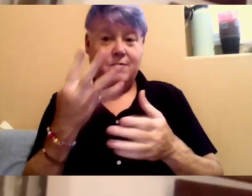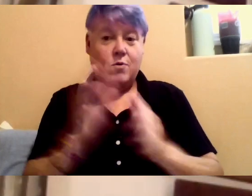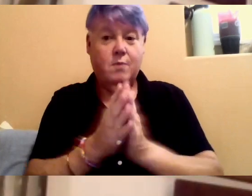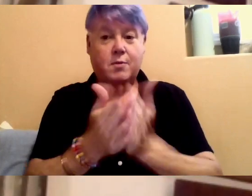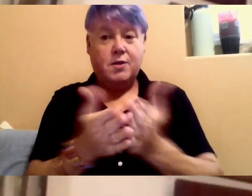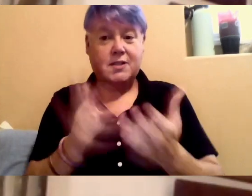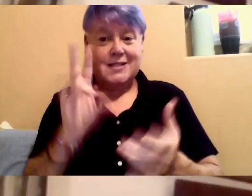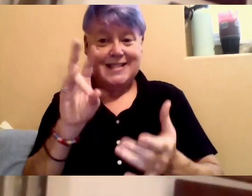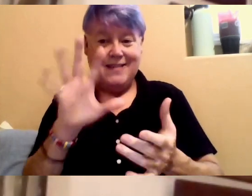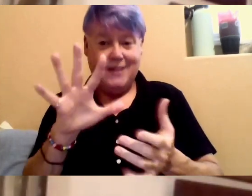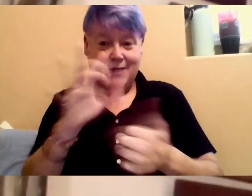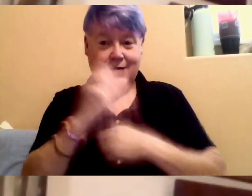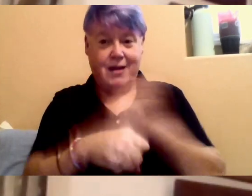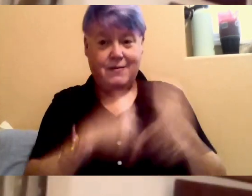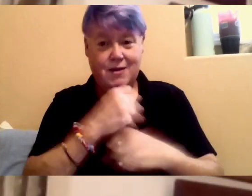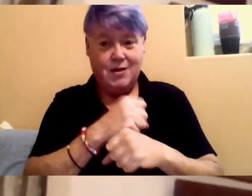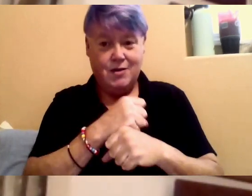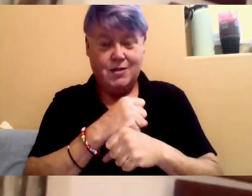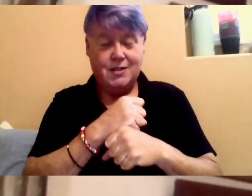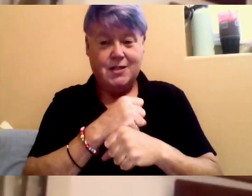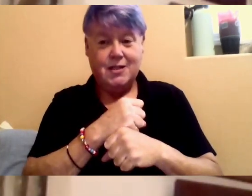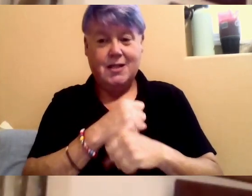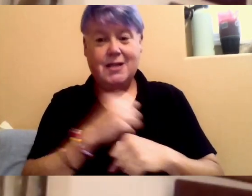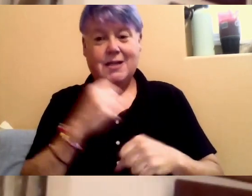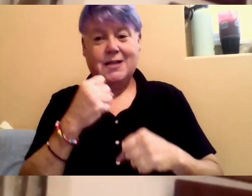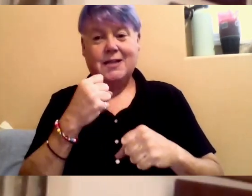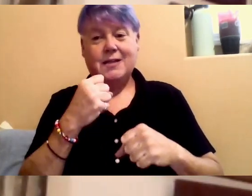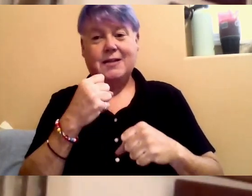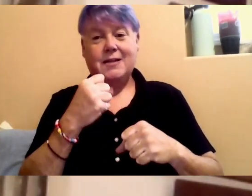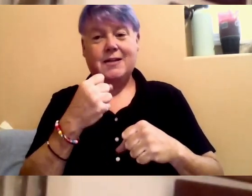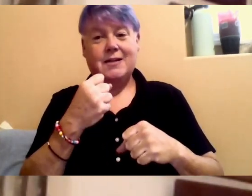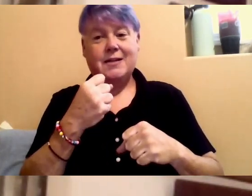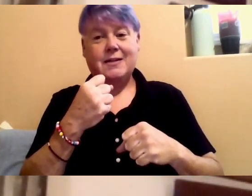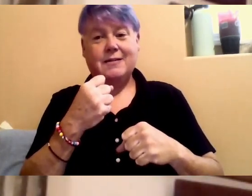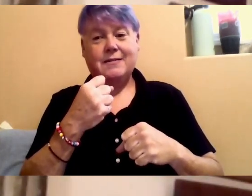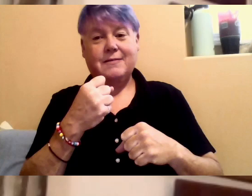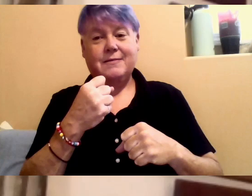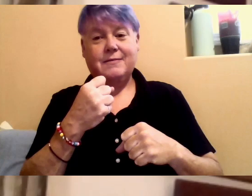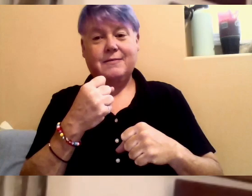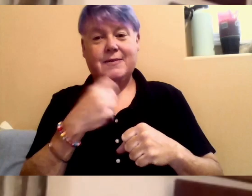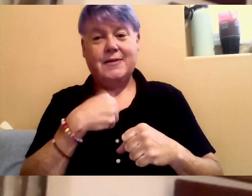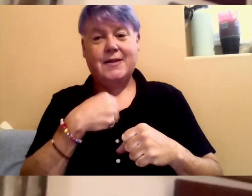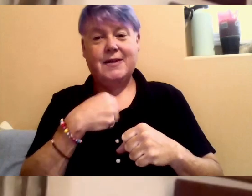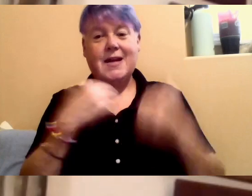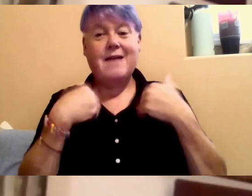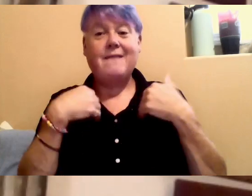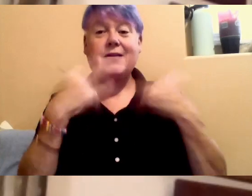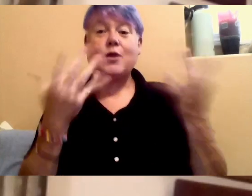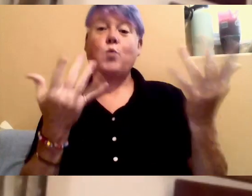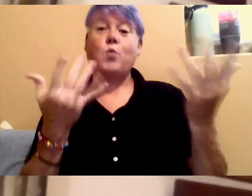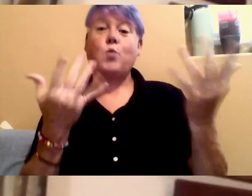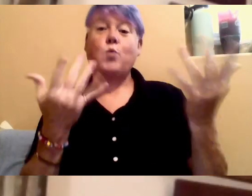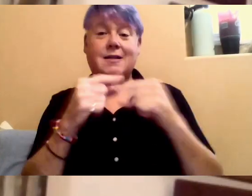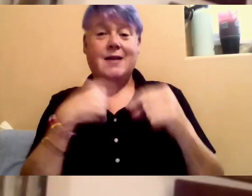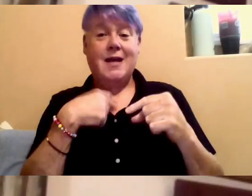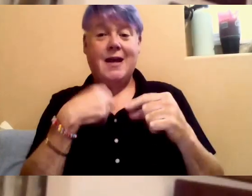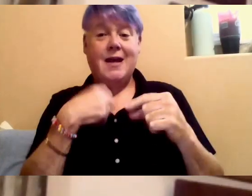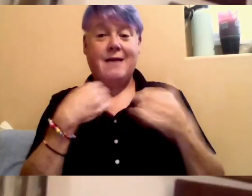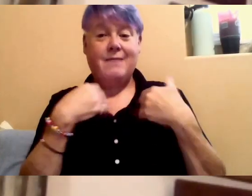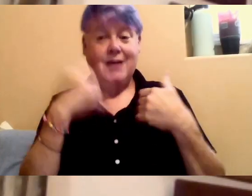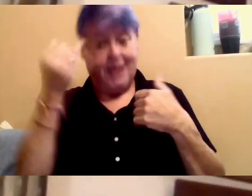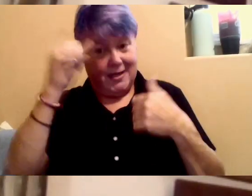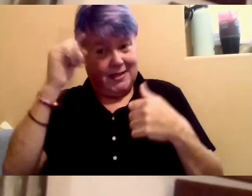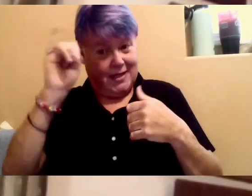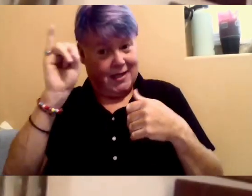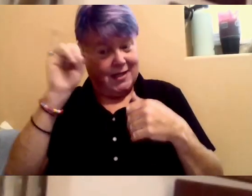years. Um, I just, I, I have to wait until I have an idea, and the only